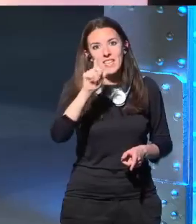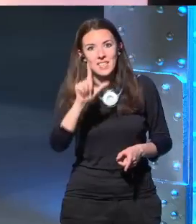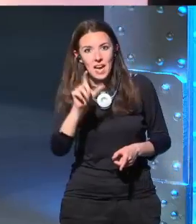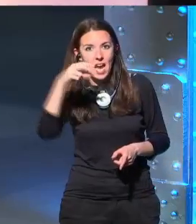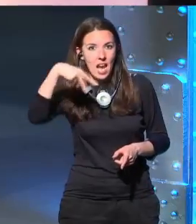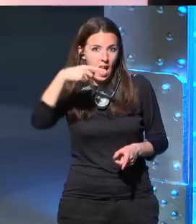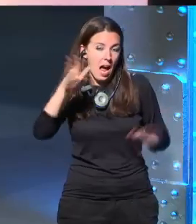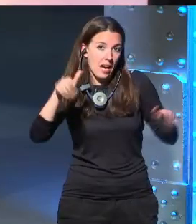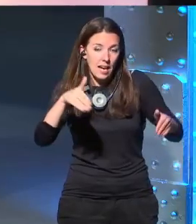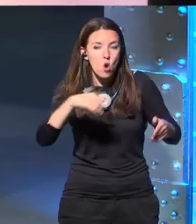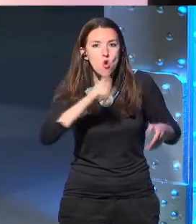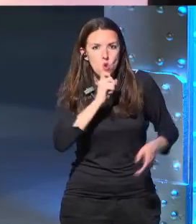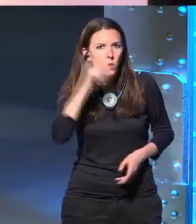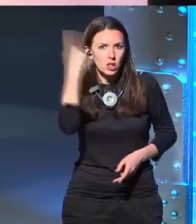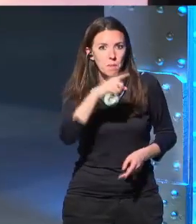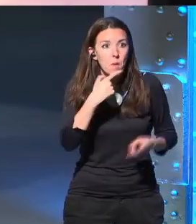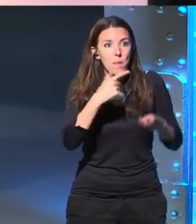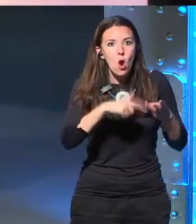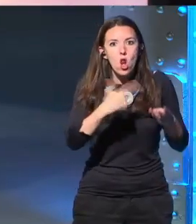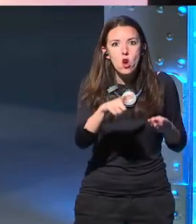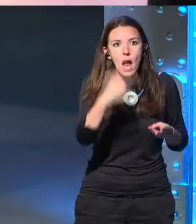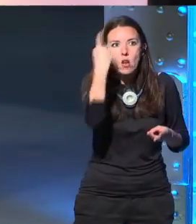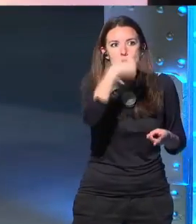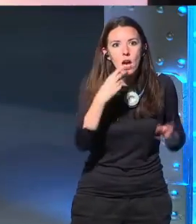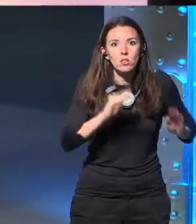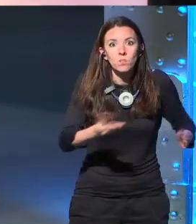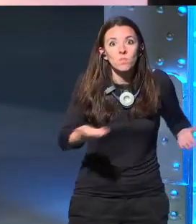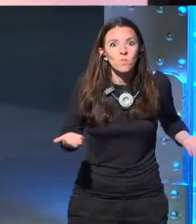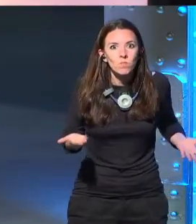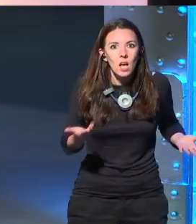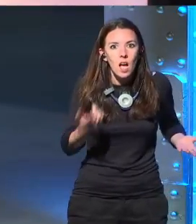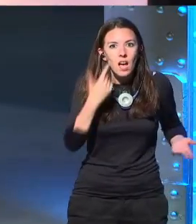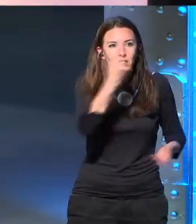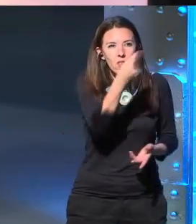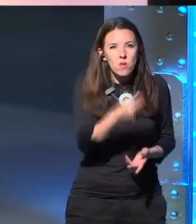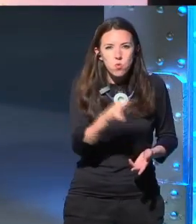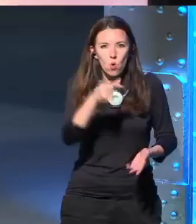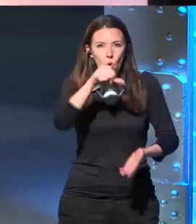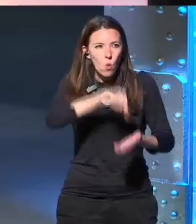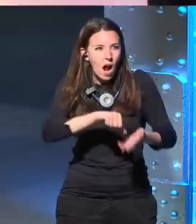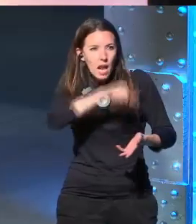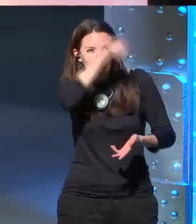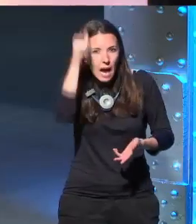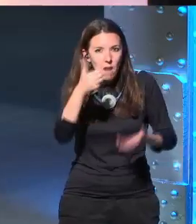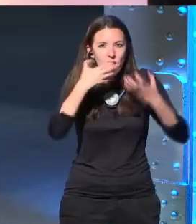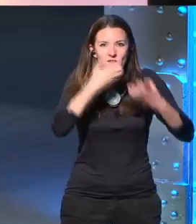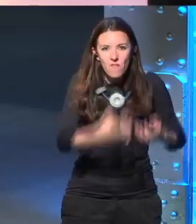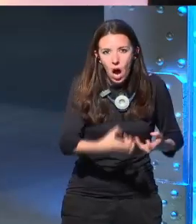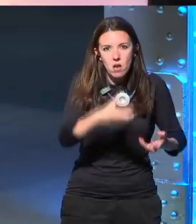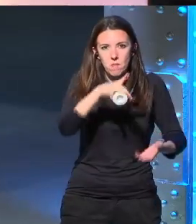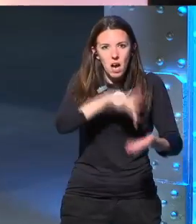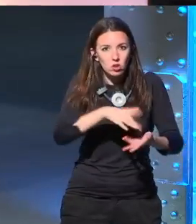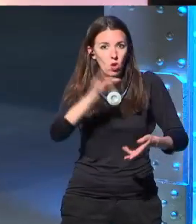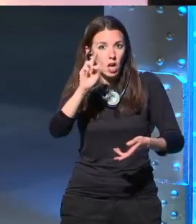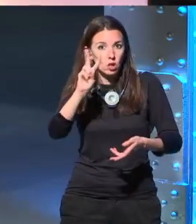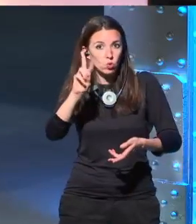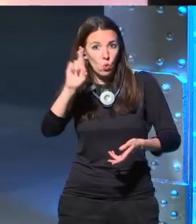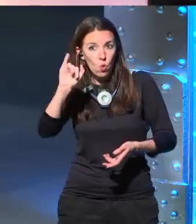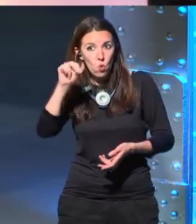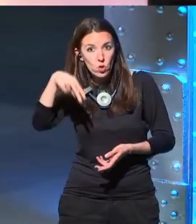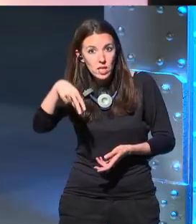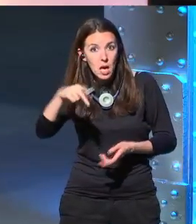don't know how the Leonardo da Vinci's face was. That drawing, that bald, that person